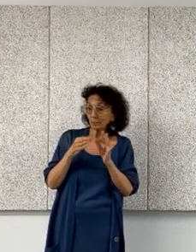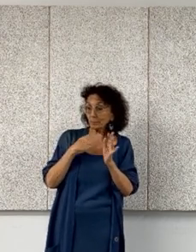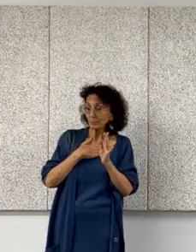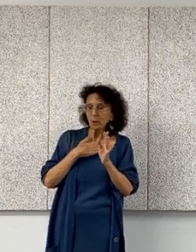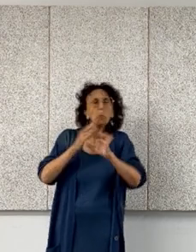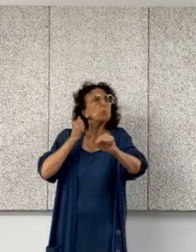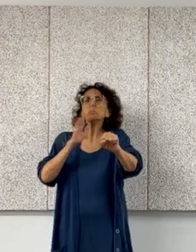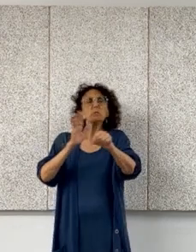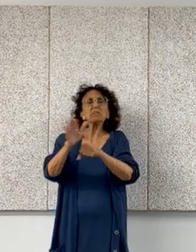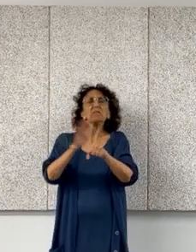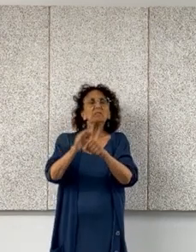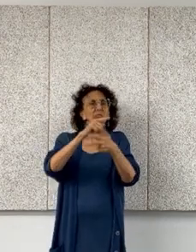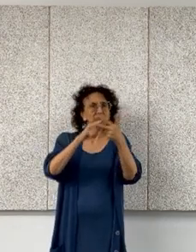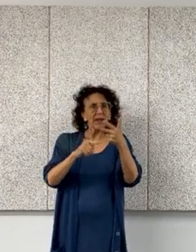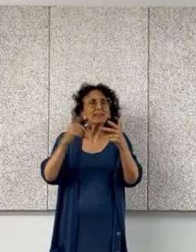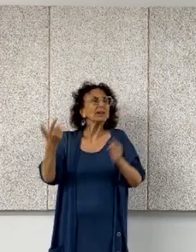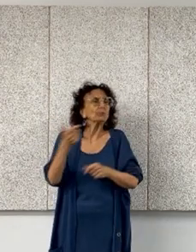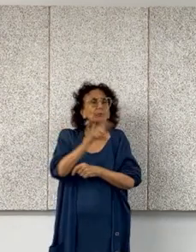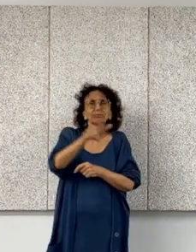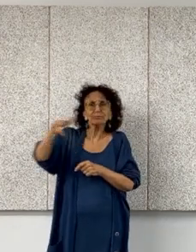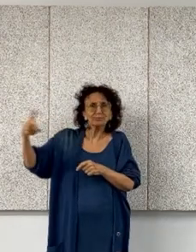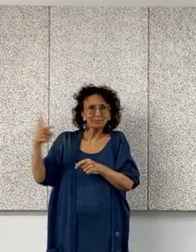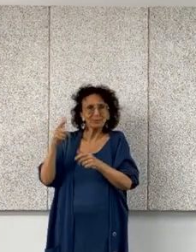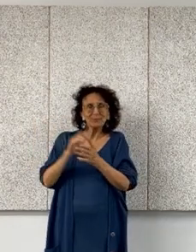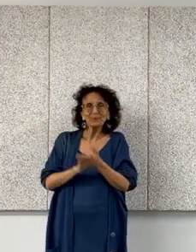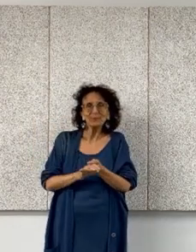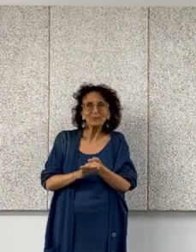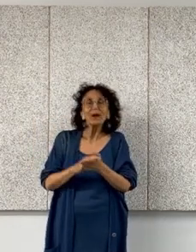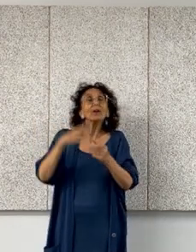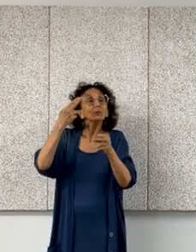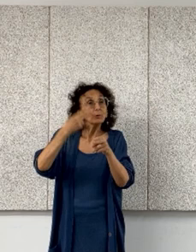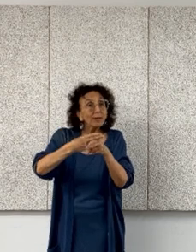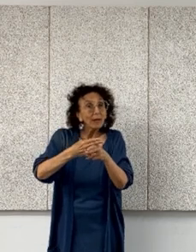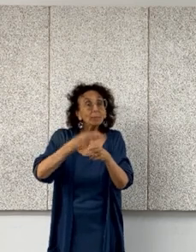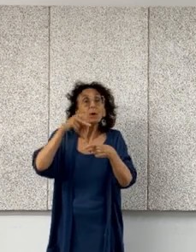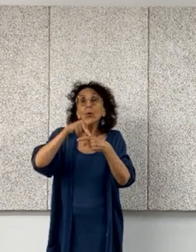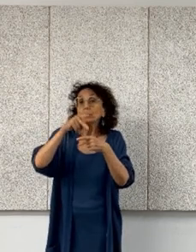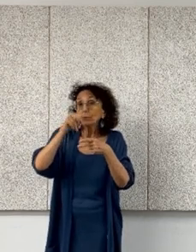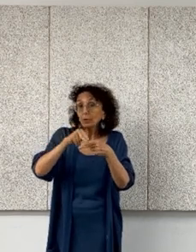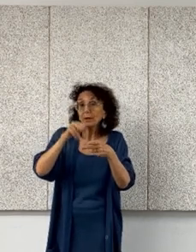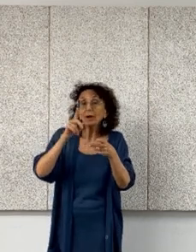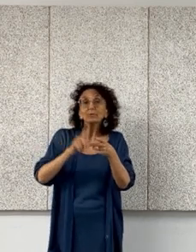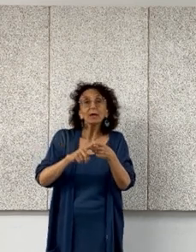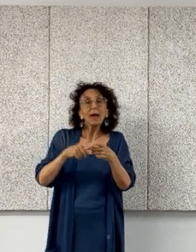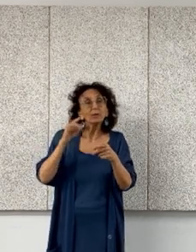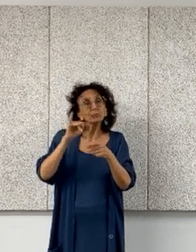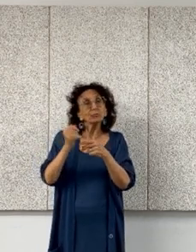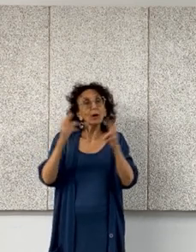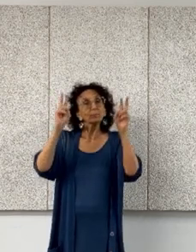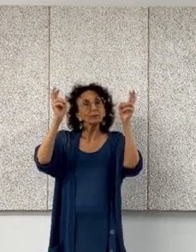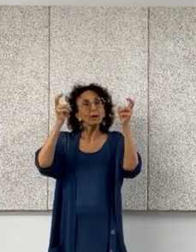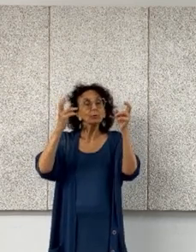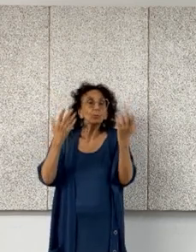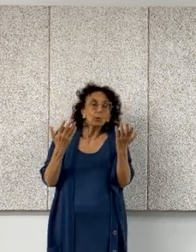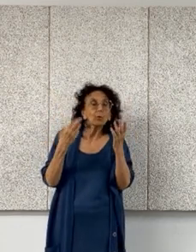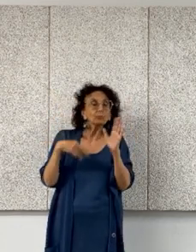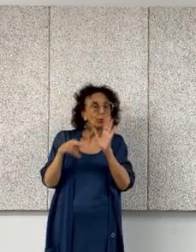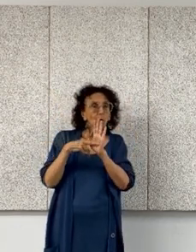we'll leave it there. We'll come back around to my fun icebreaker. Name, pronouns, and your title and or your